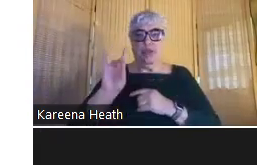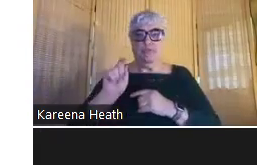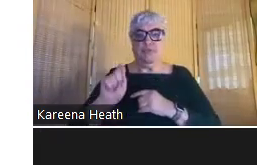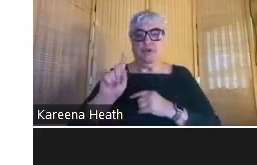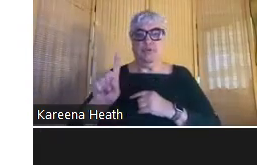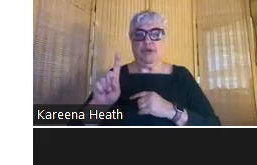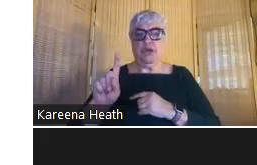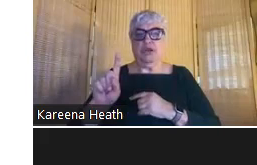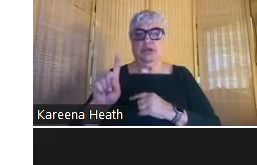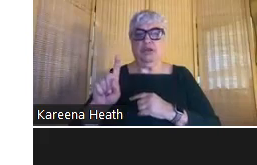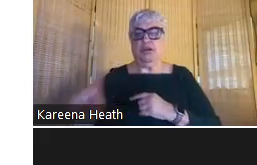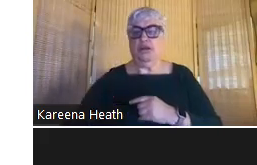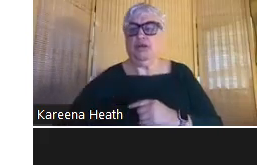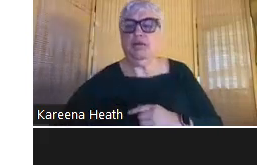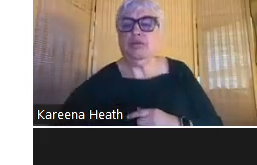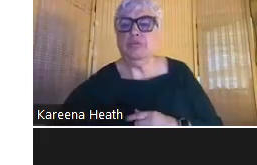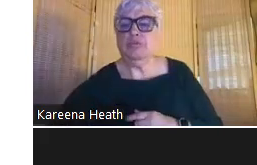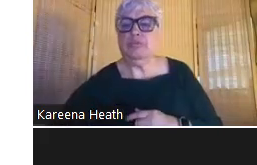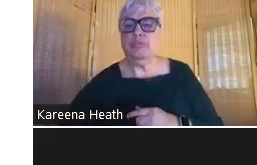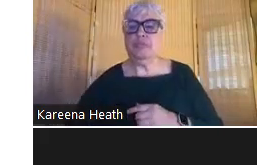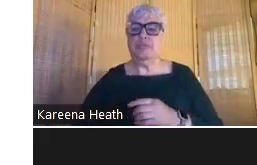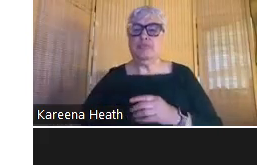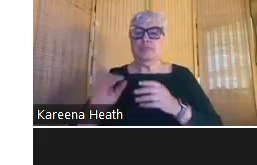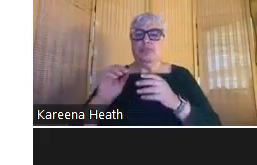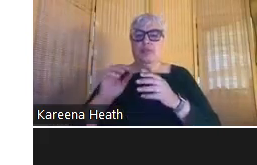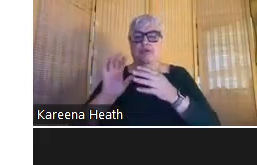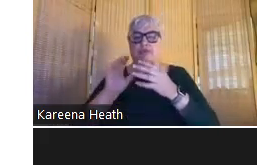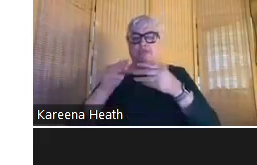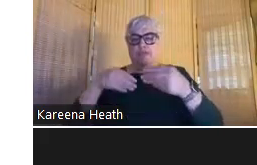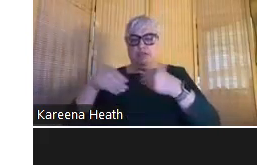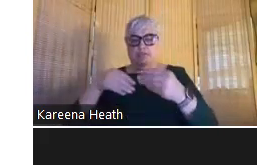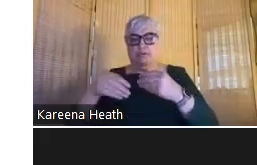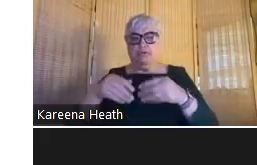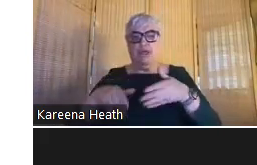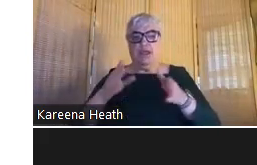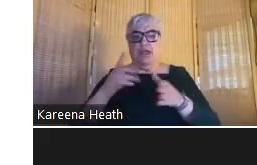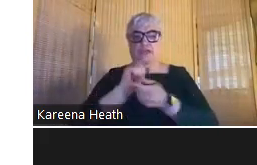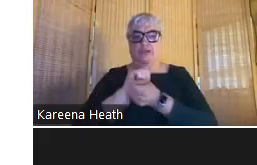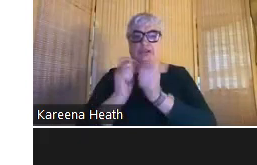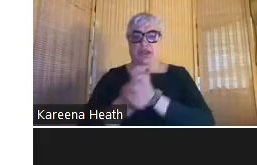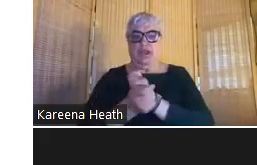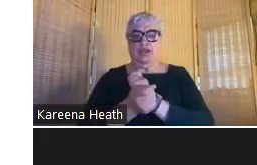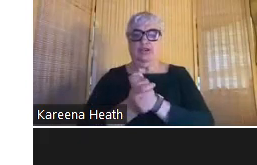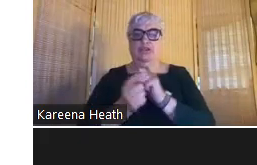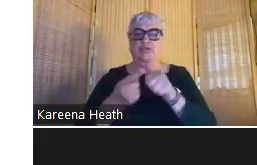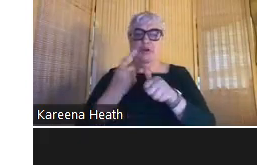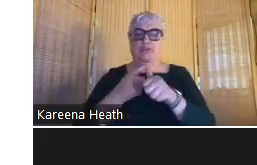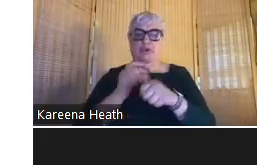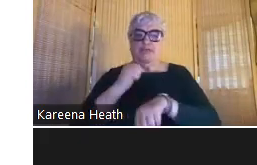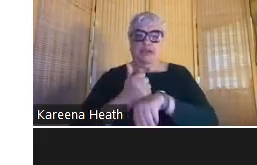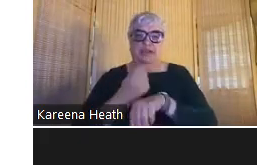meant to be flexible, allow for change, and it is really the primary foundation for